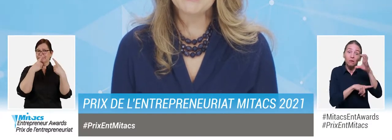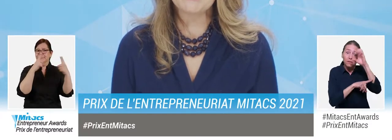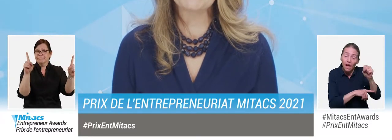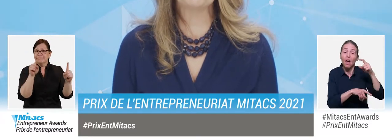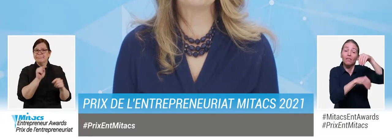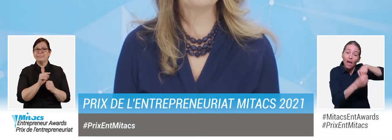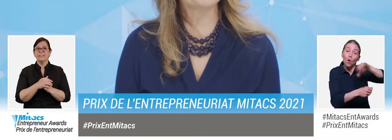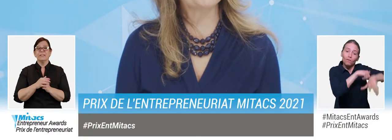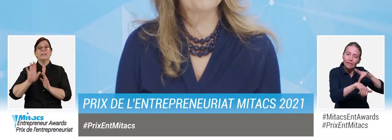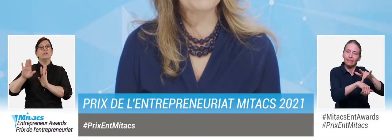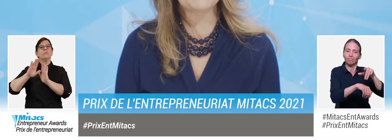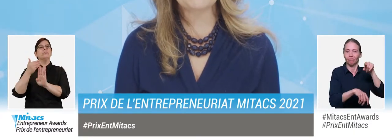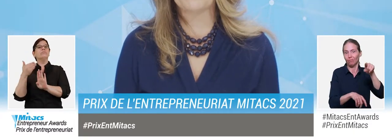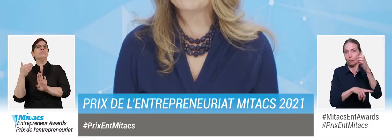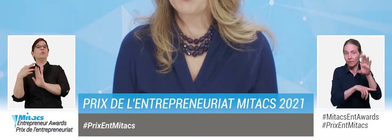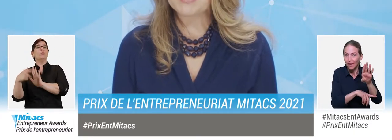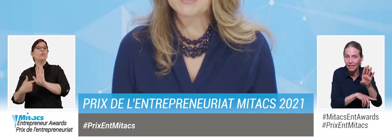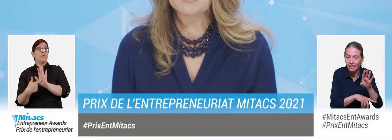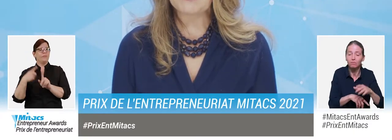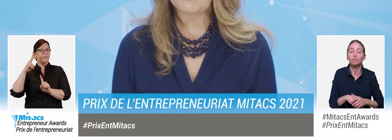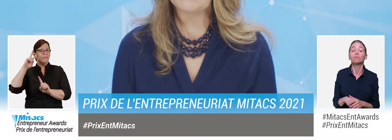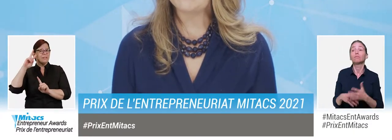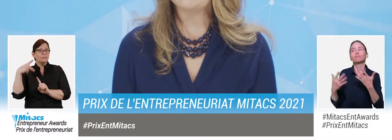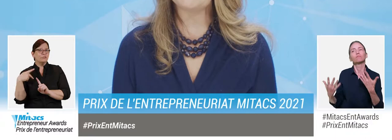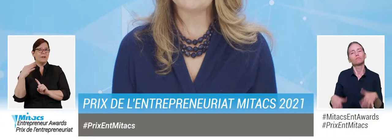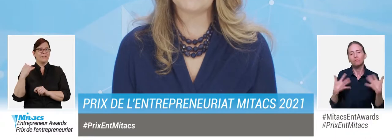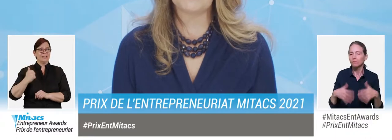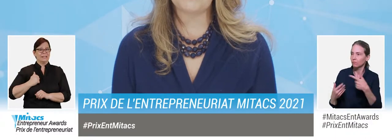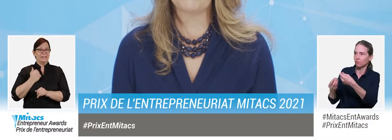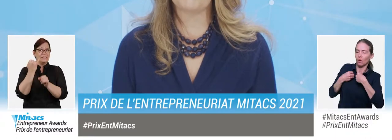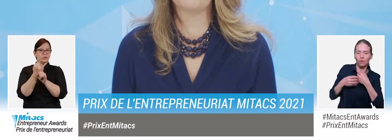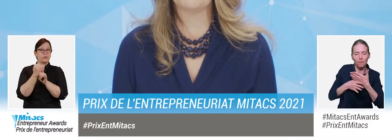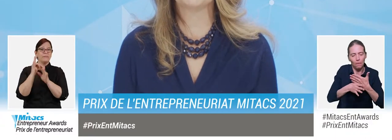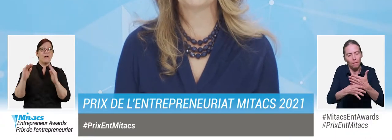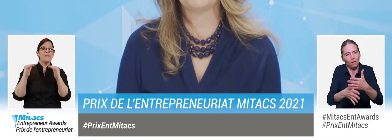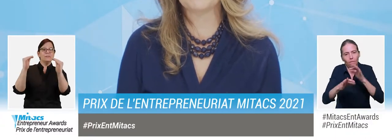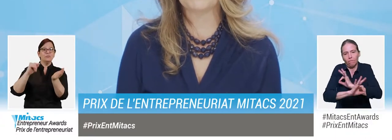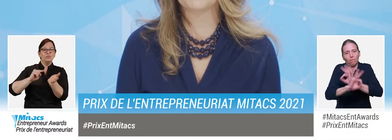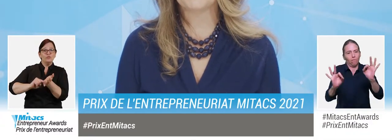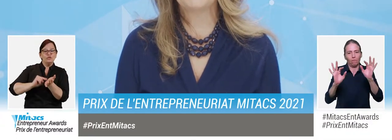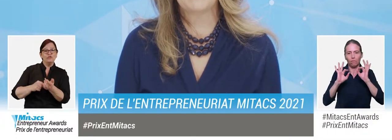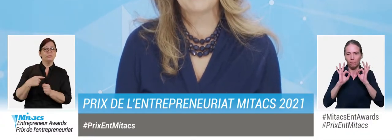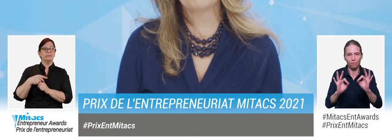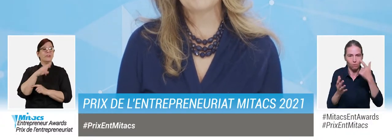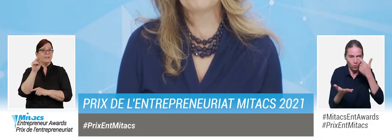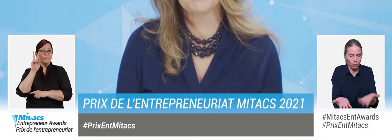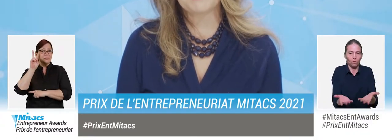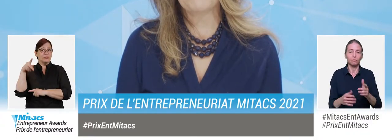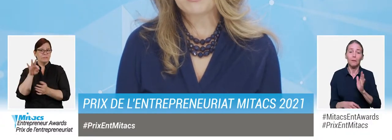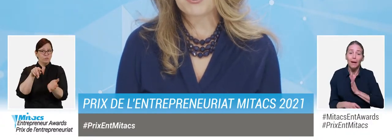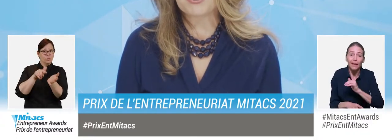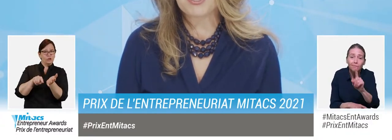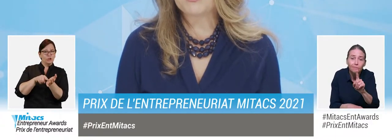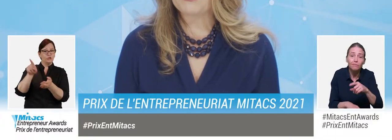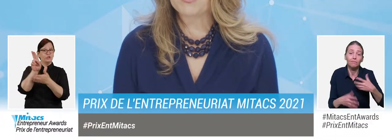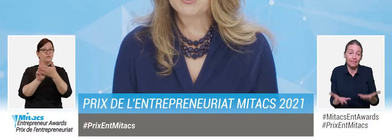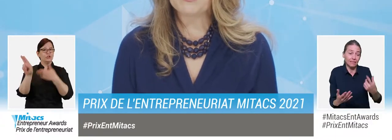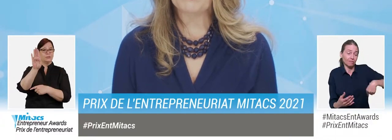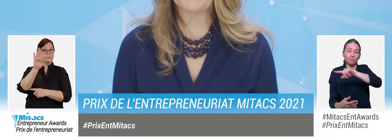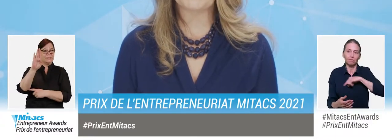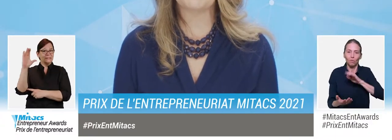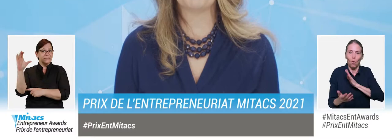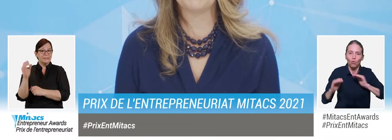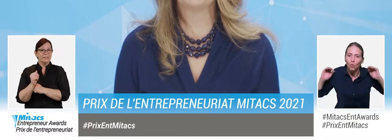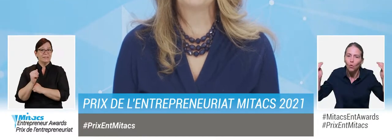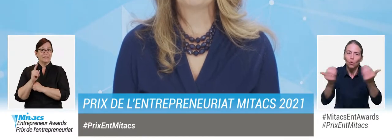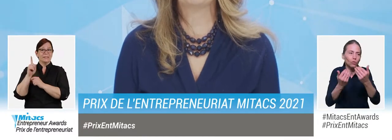declared. His previous roles as Vice President of the Canadian Institute for Advanced Research and Vice President Research at the University